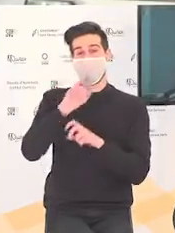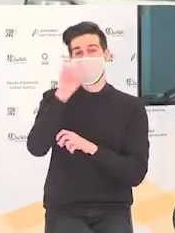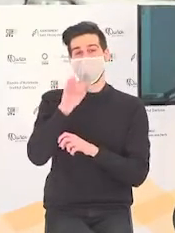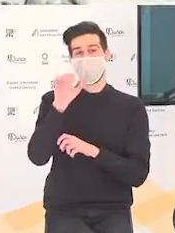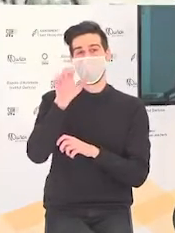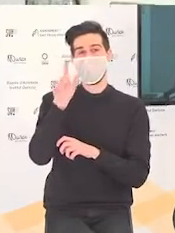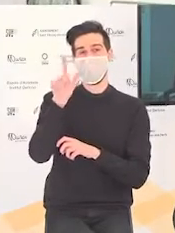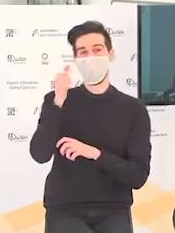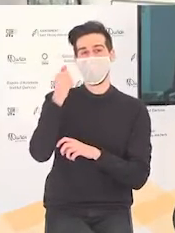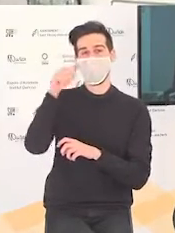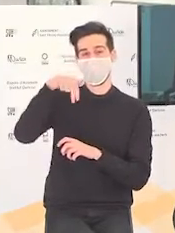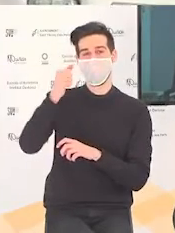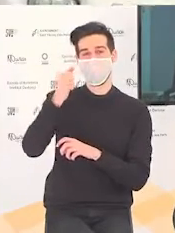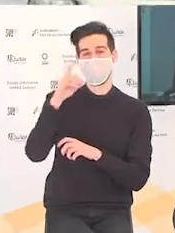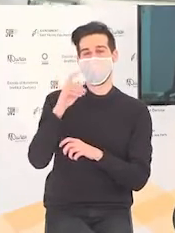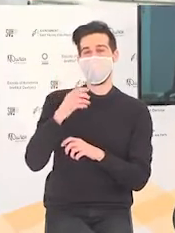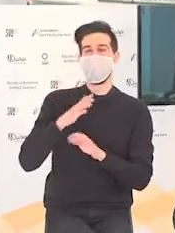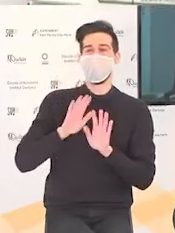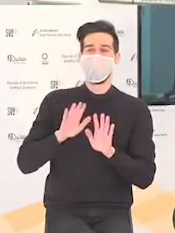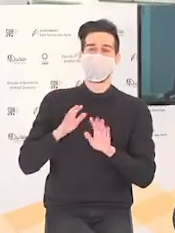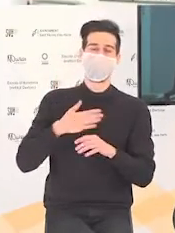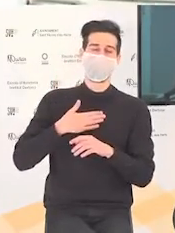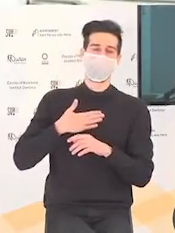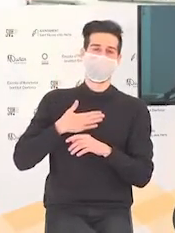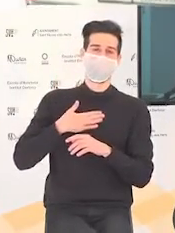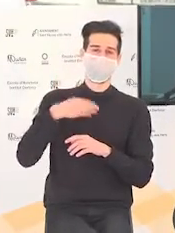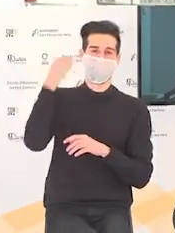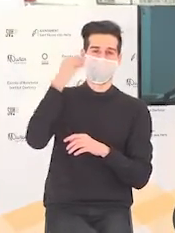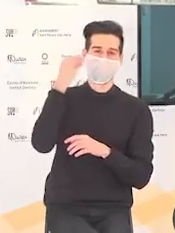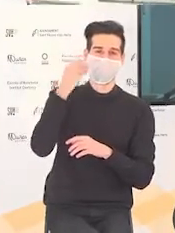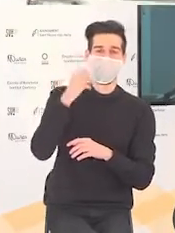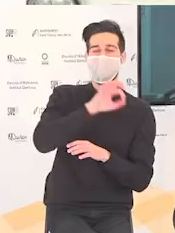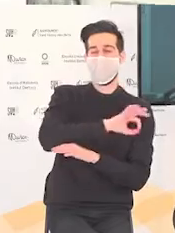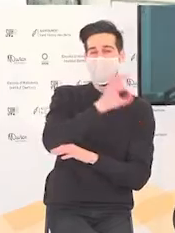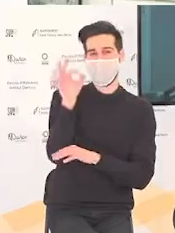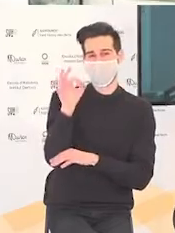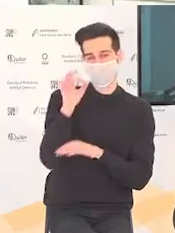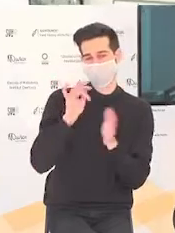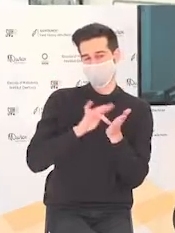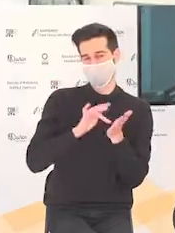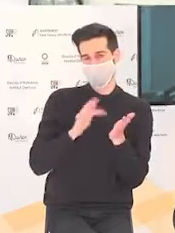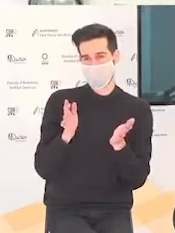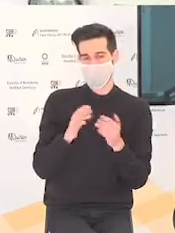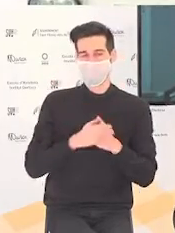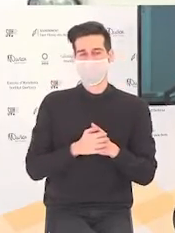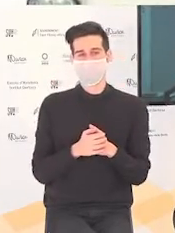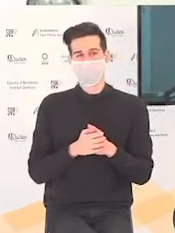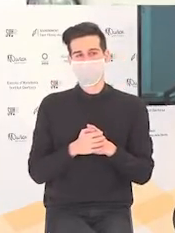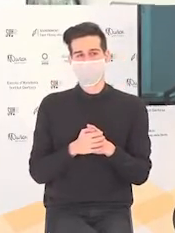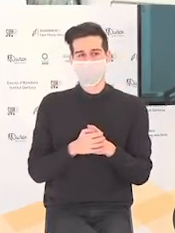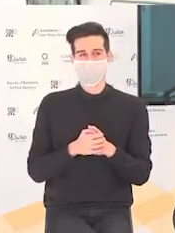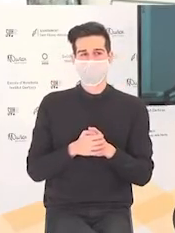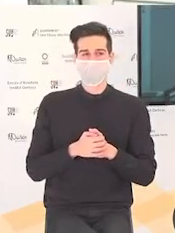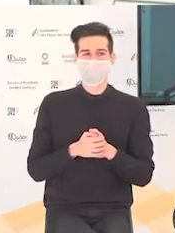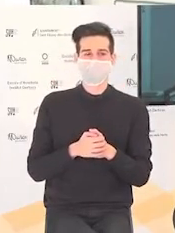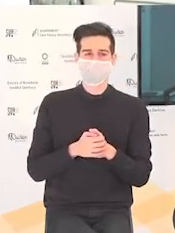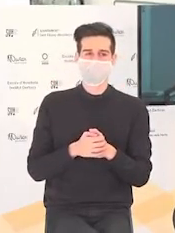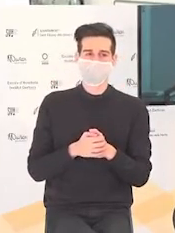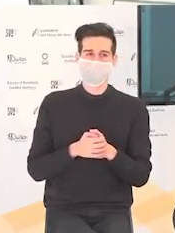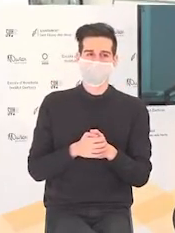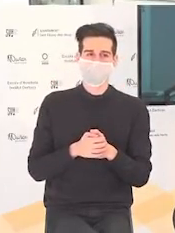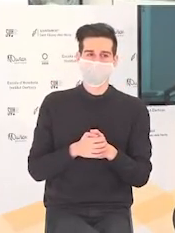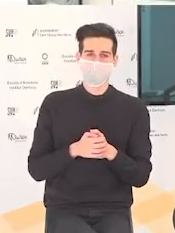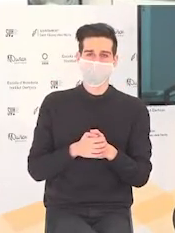australiano. So what we're going to do here is that we're going to actually make a vegan recipe today. Hoy vamos a preparar una